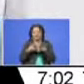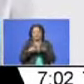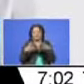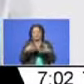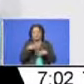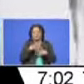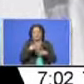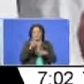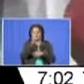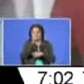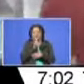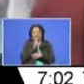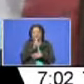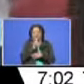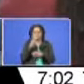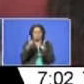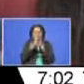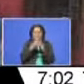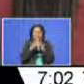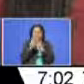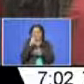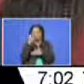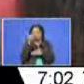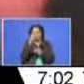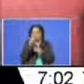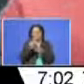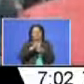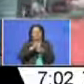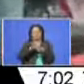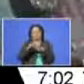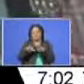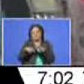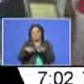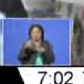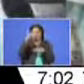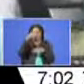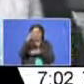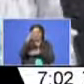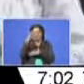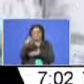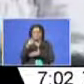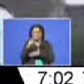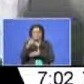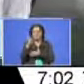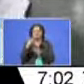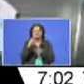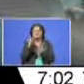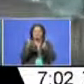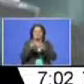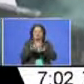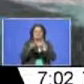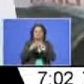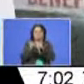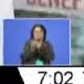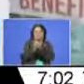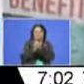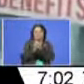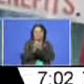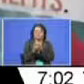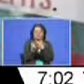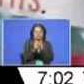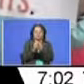would result in a better outcome. The Prime Minister told us by phone today that he has agreed to meet with the physicians